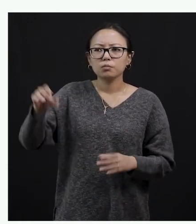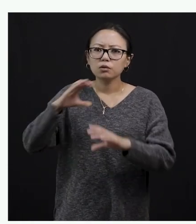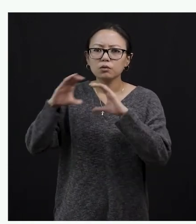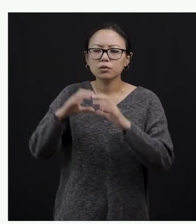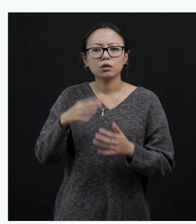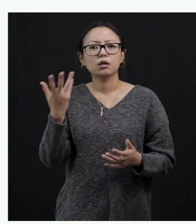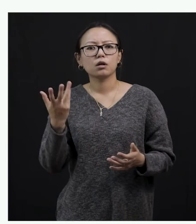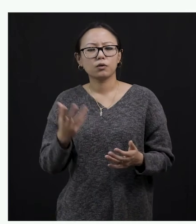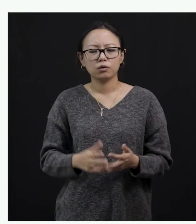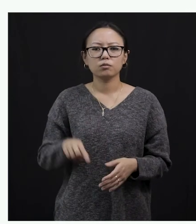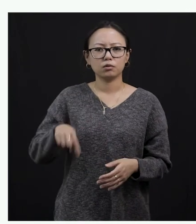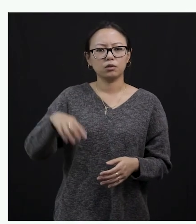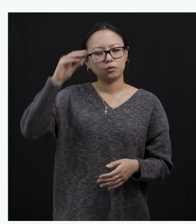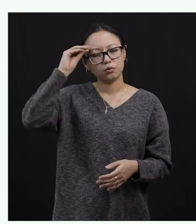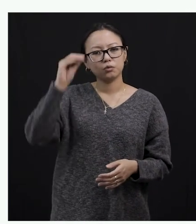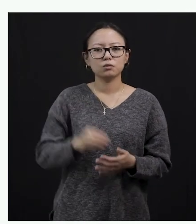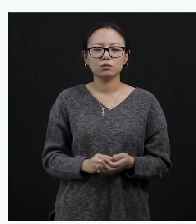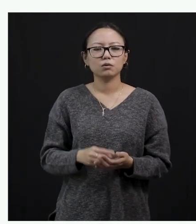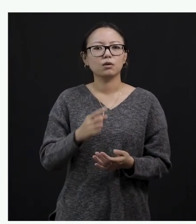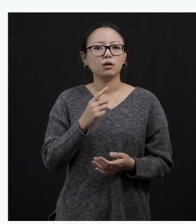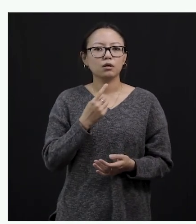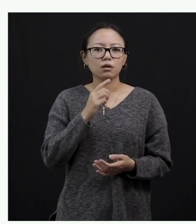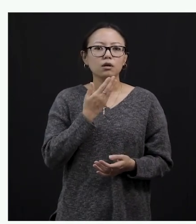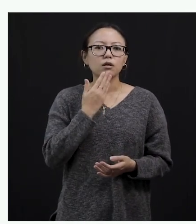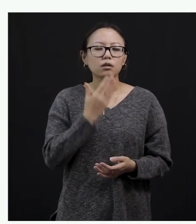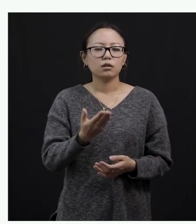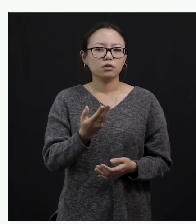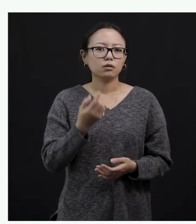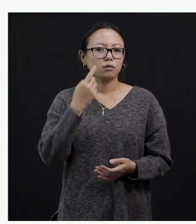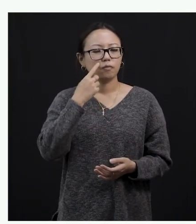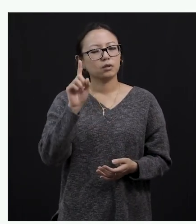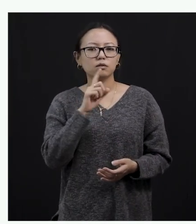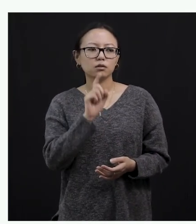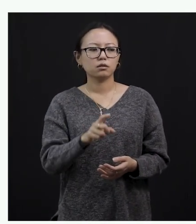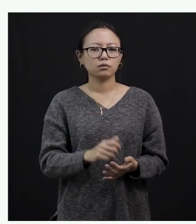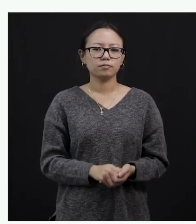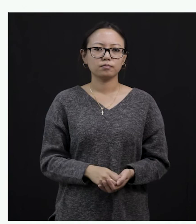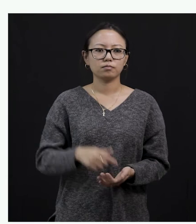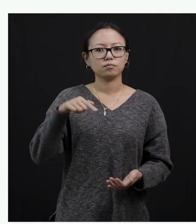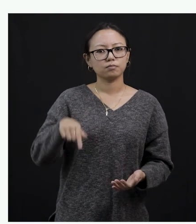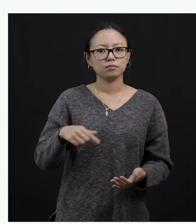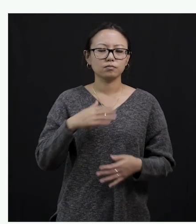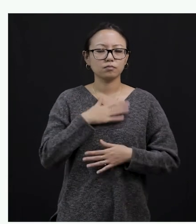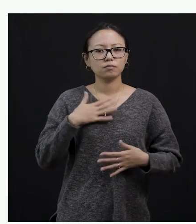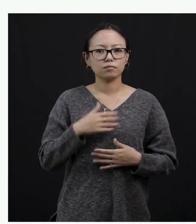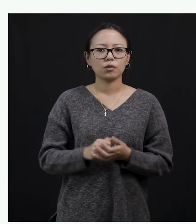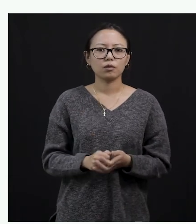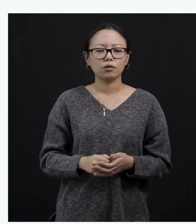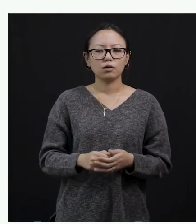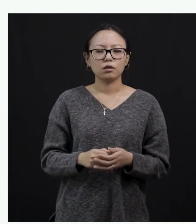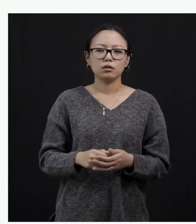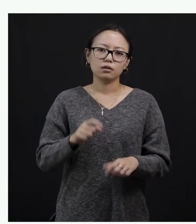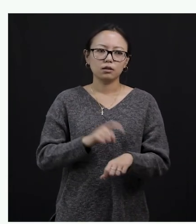she thanked her father. Now let's have some fun time. Let's find out what are